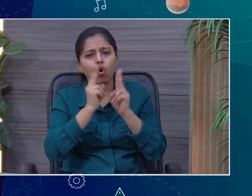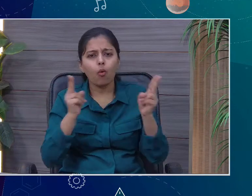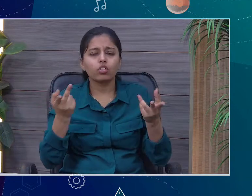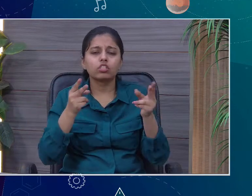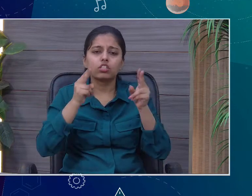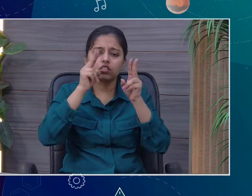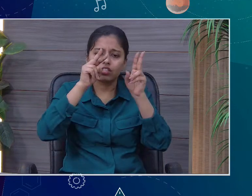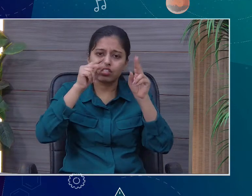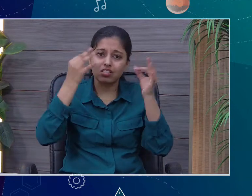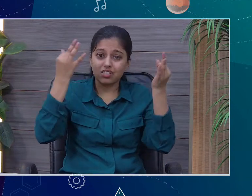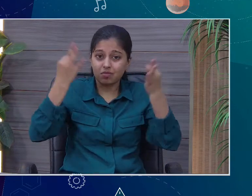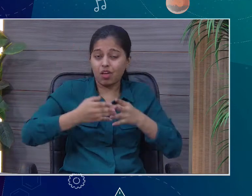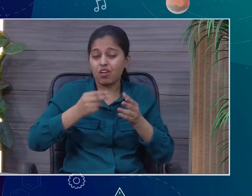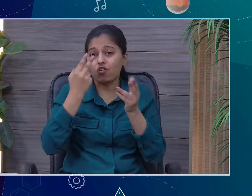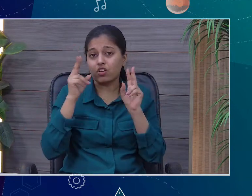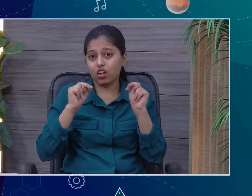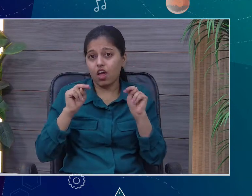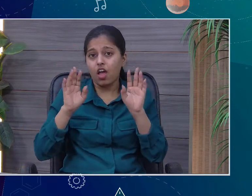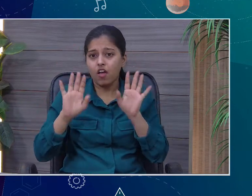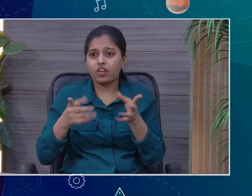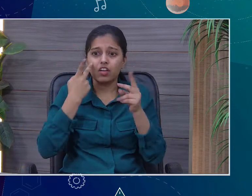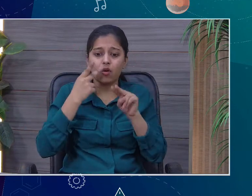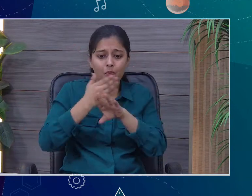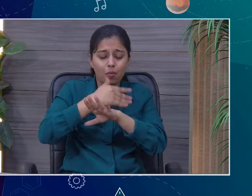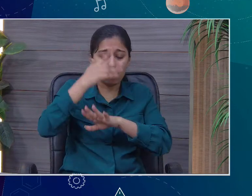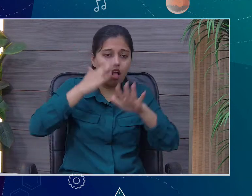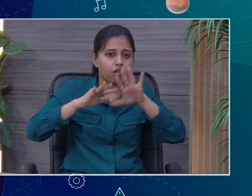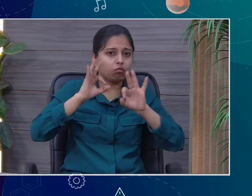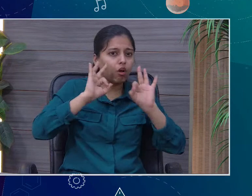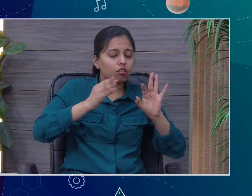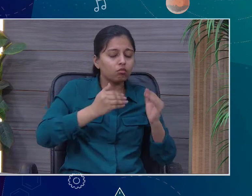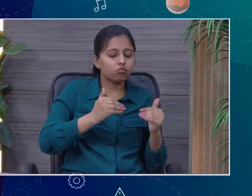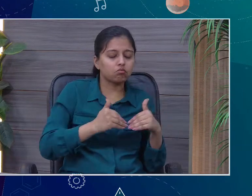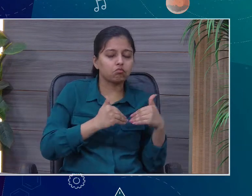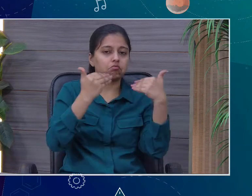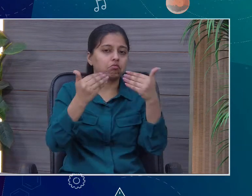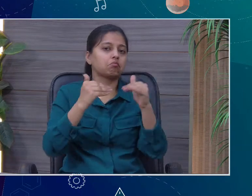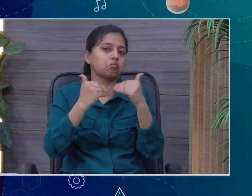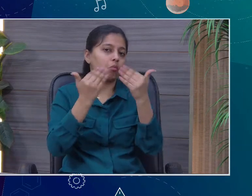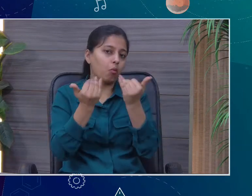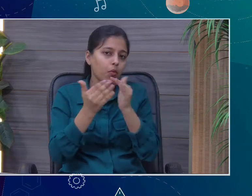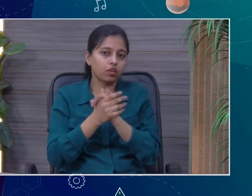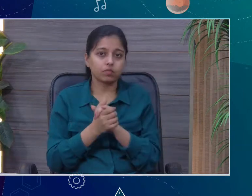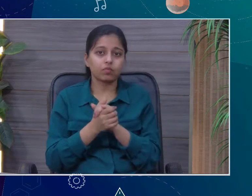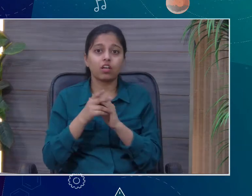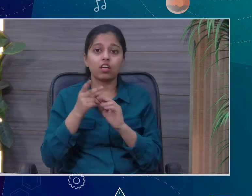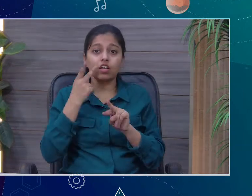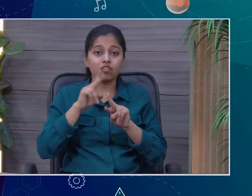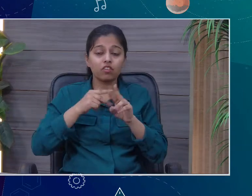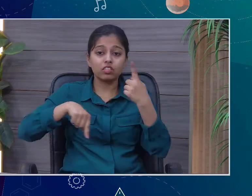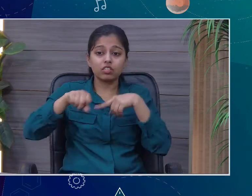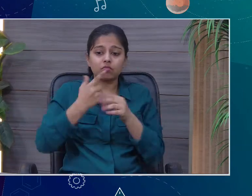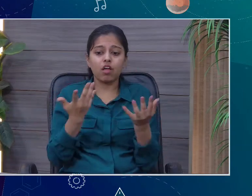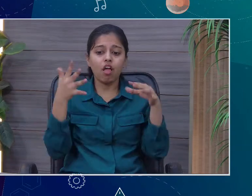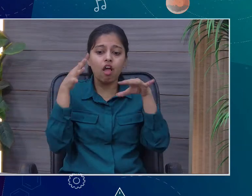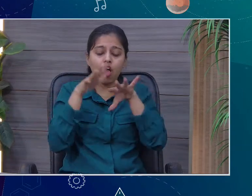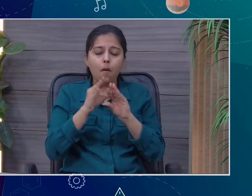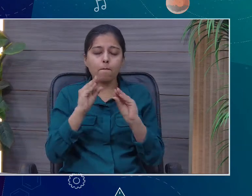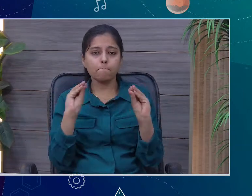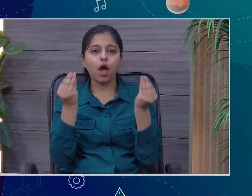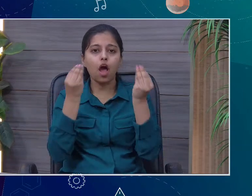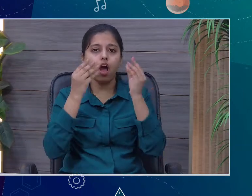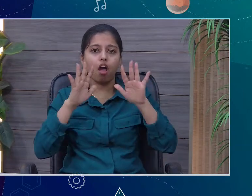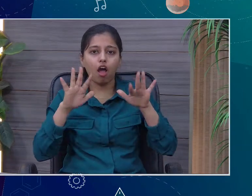special need, because if we have a good plan, then we can take it further, and so that we can do the inclusion in a better